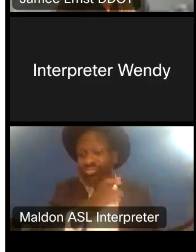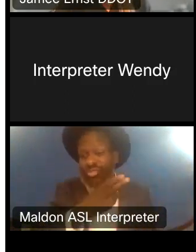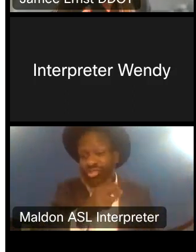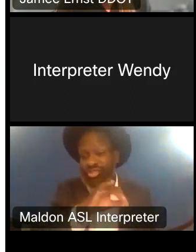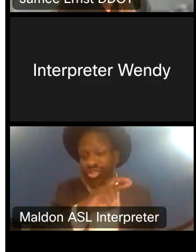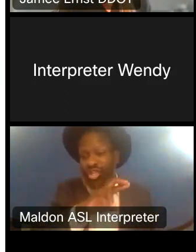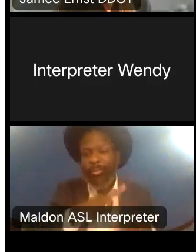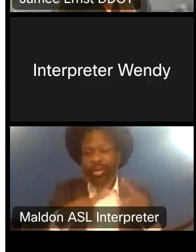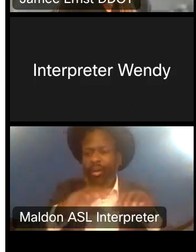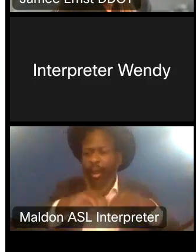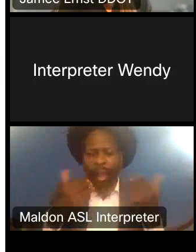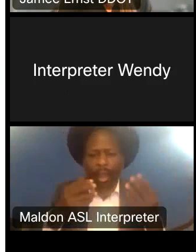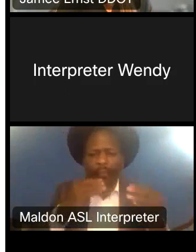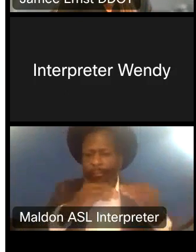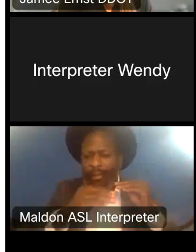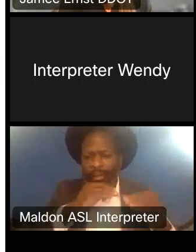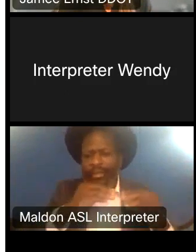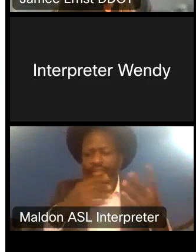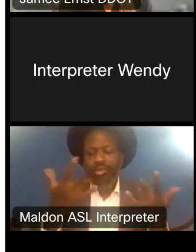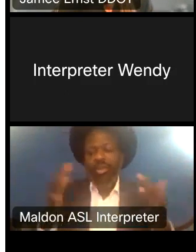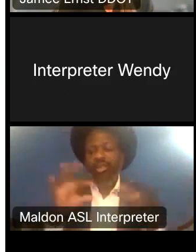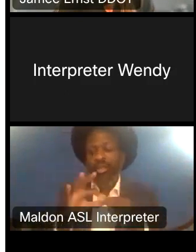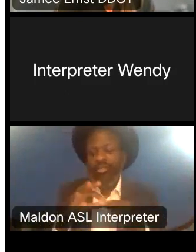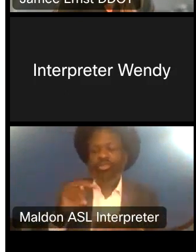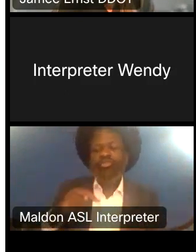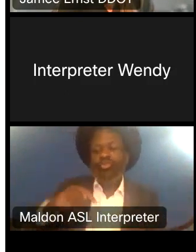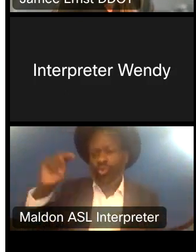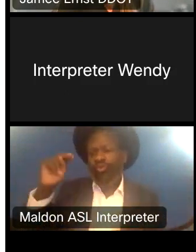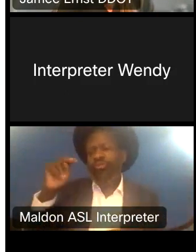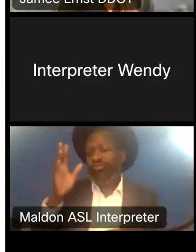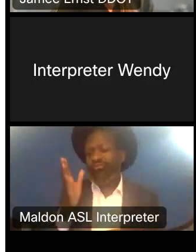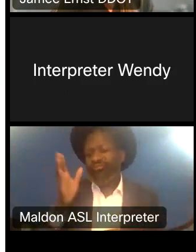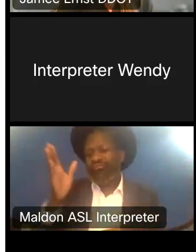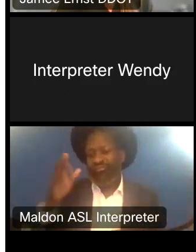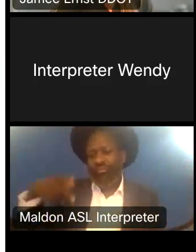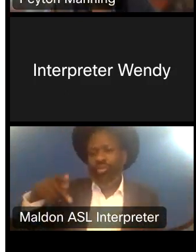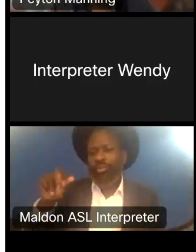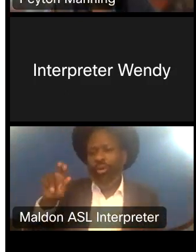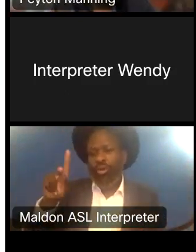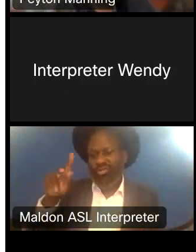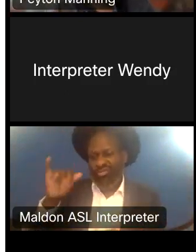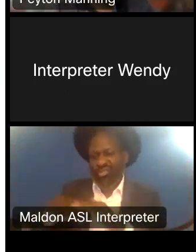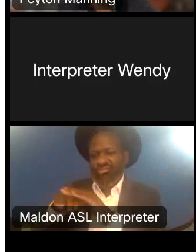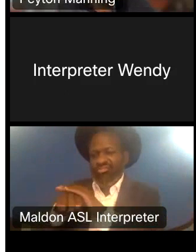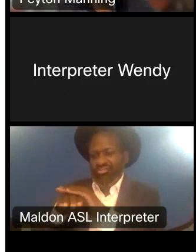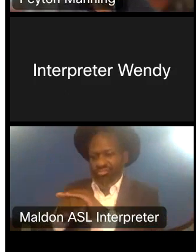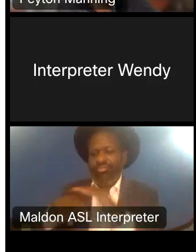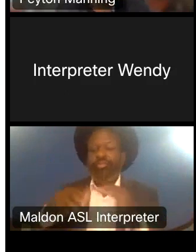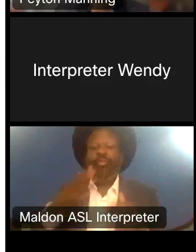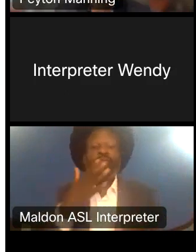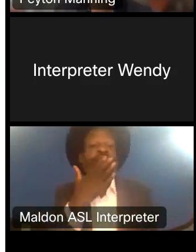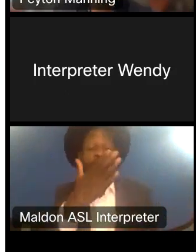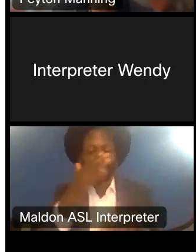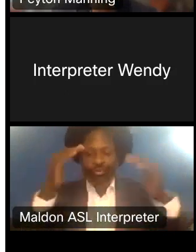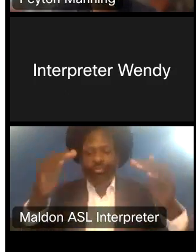So the connectivity at this point is on the north side through the park. Thank you. And then a similar question is, are there any